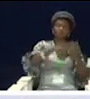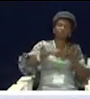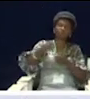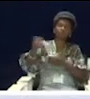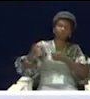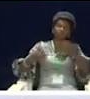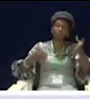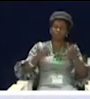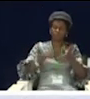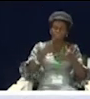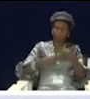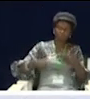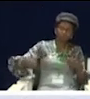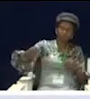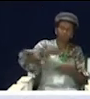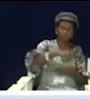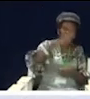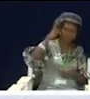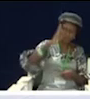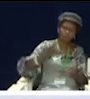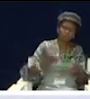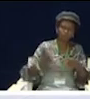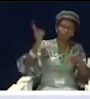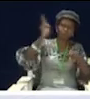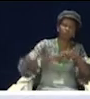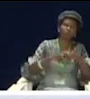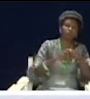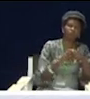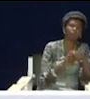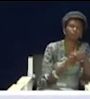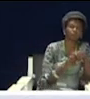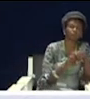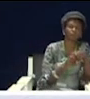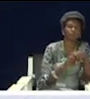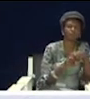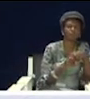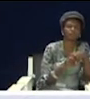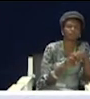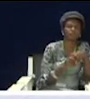you will increase.